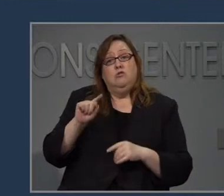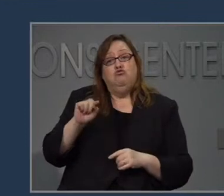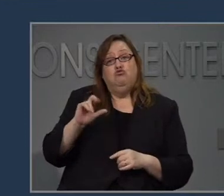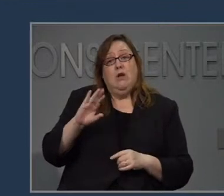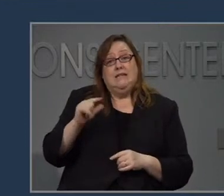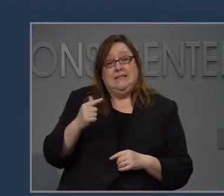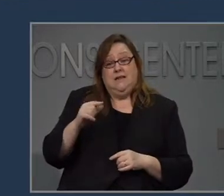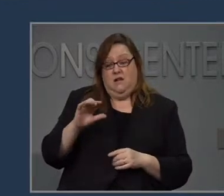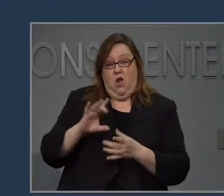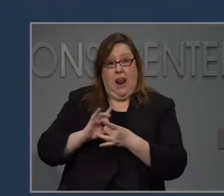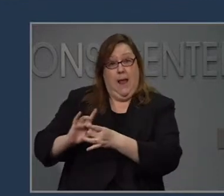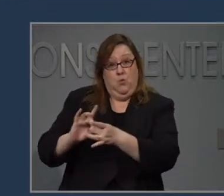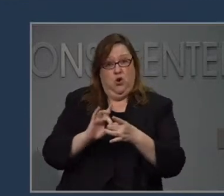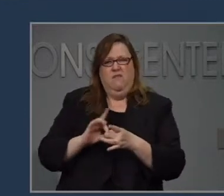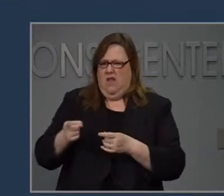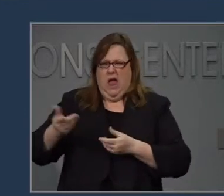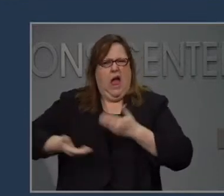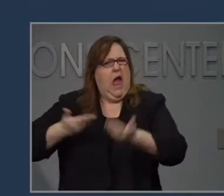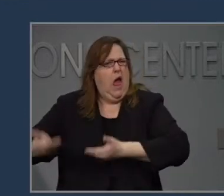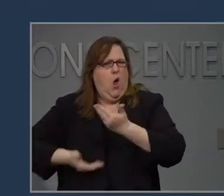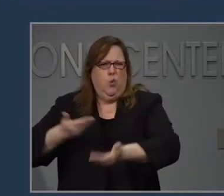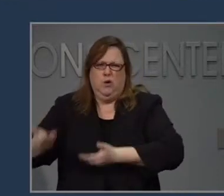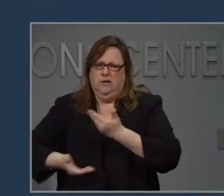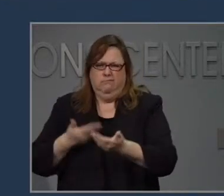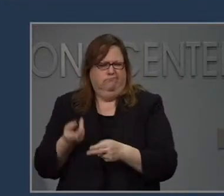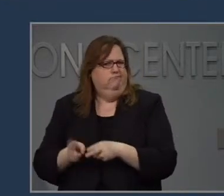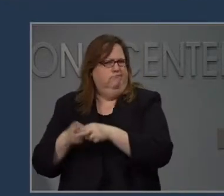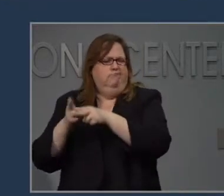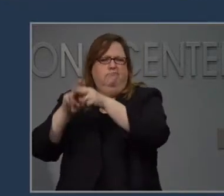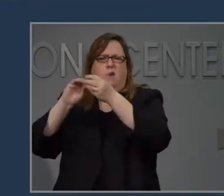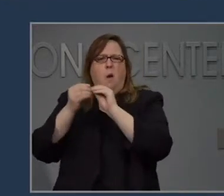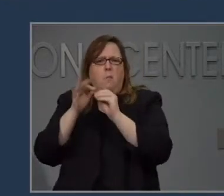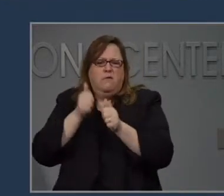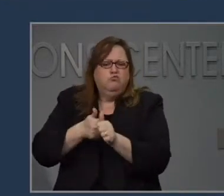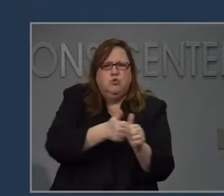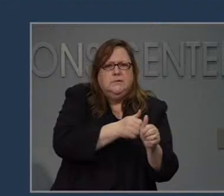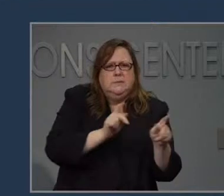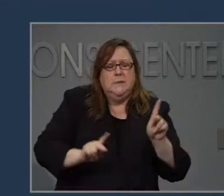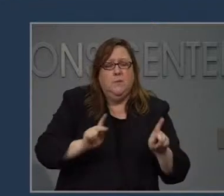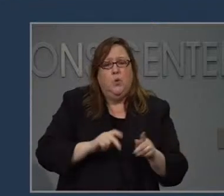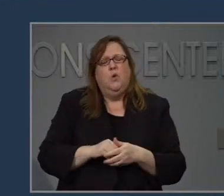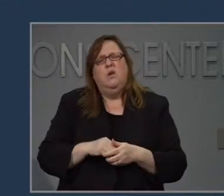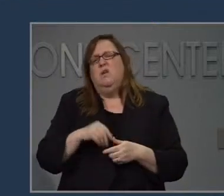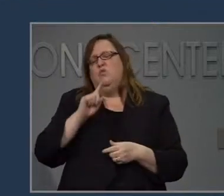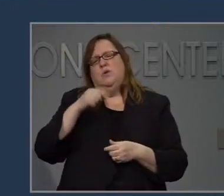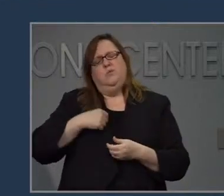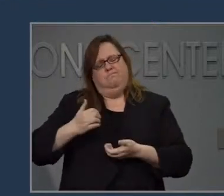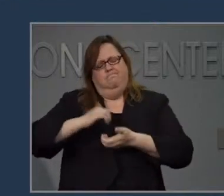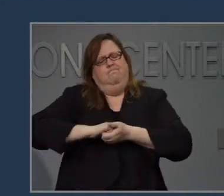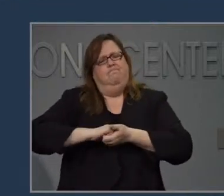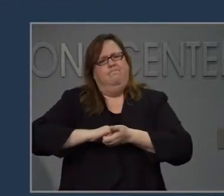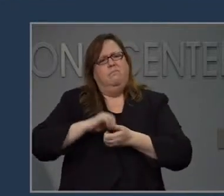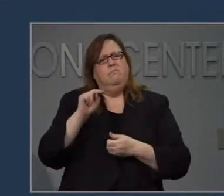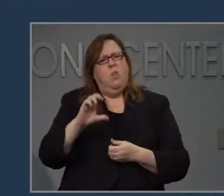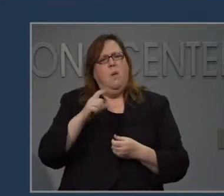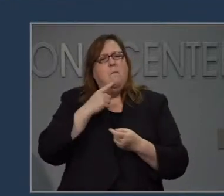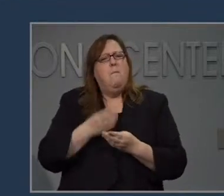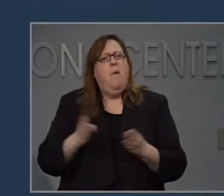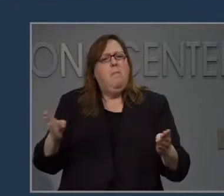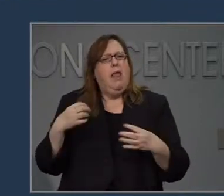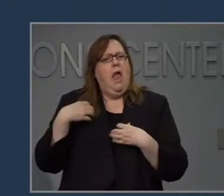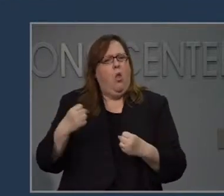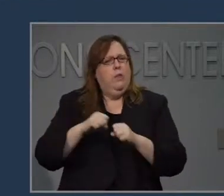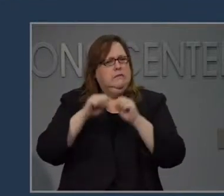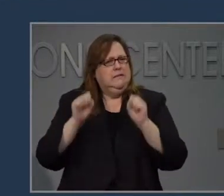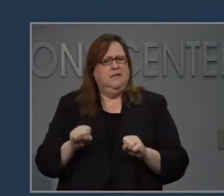distinct advantage in North Carolina with our very strong local public health system that's been doing this work for decades. Supply